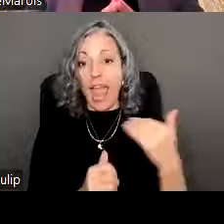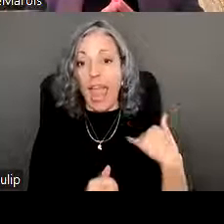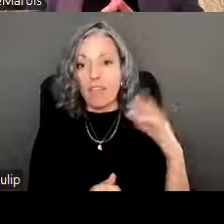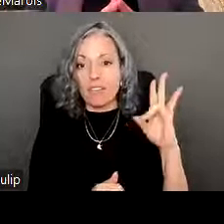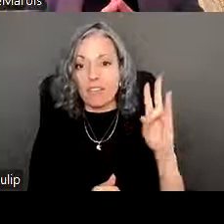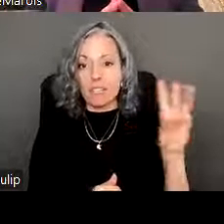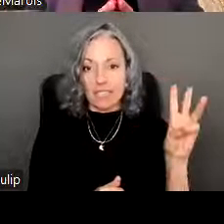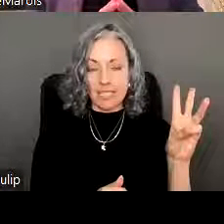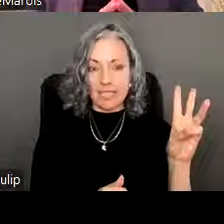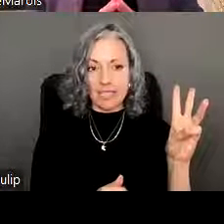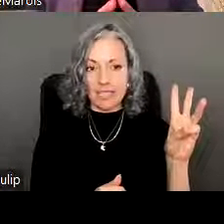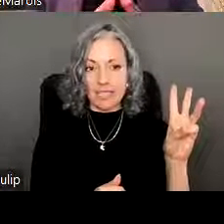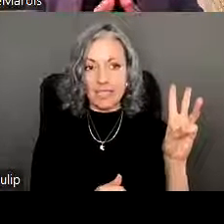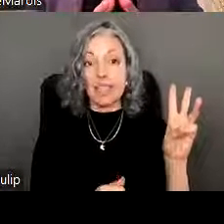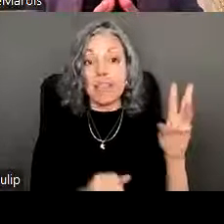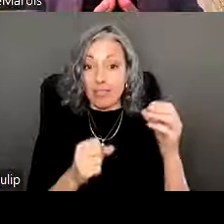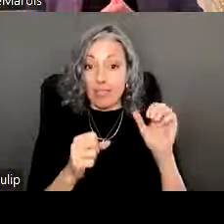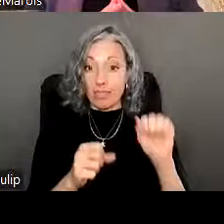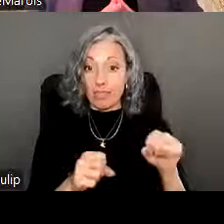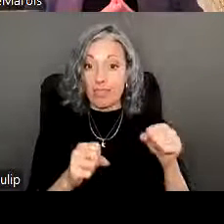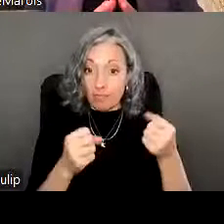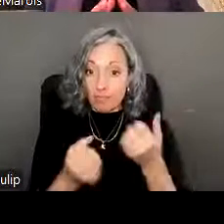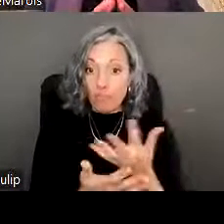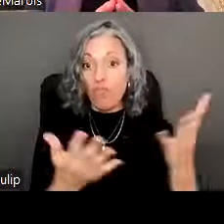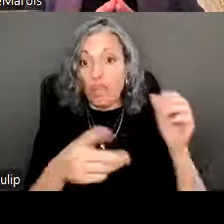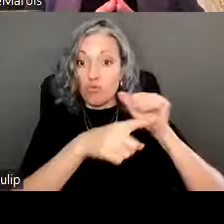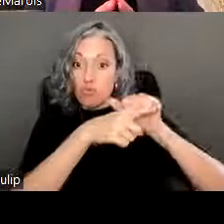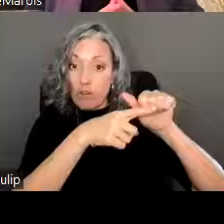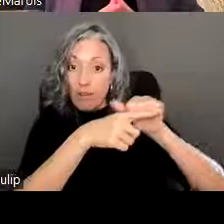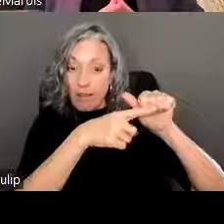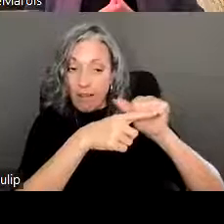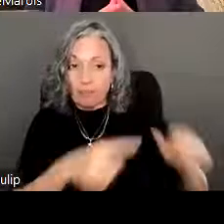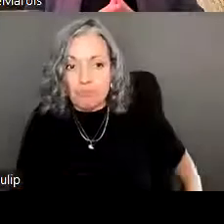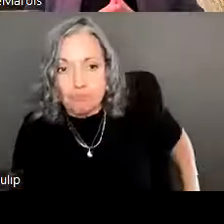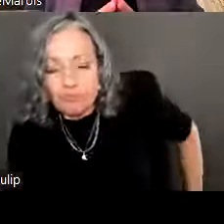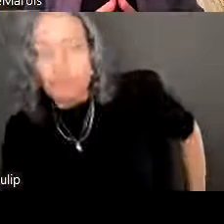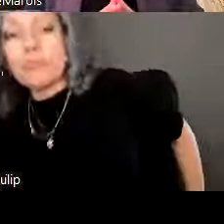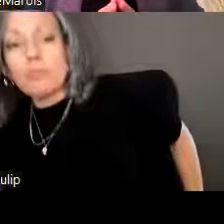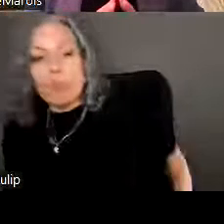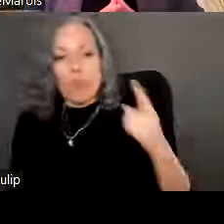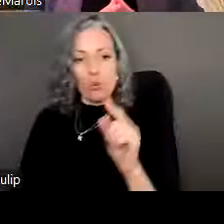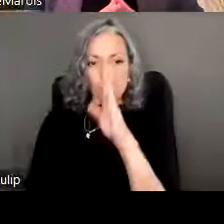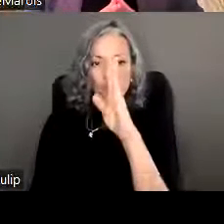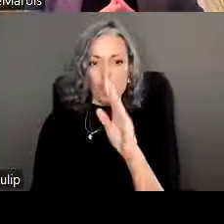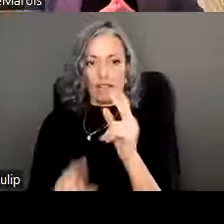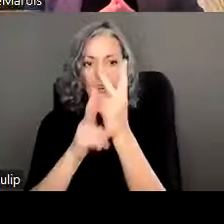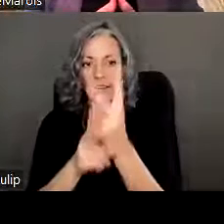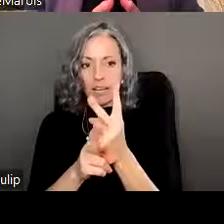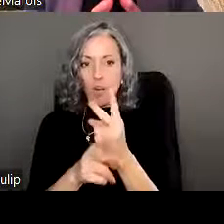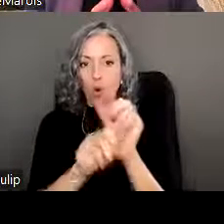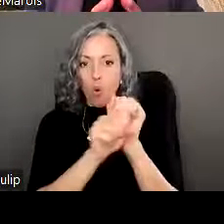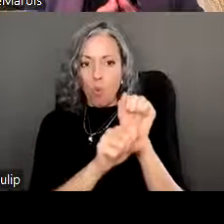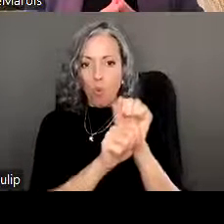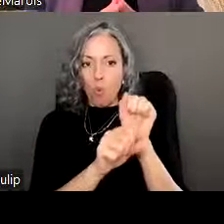76 grantees that are providing training to the direct care workforce and to family